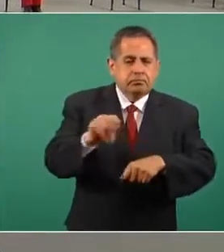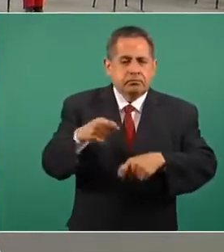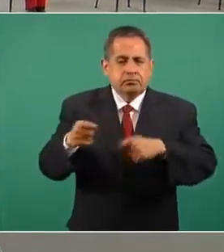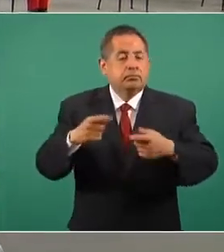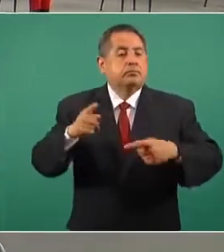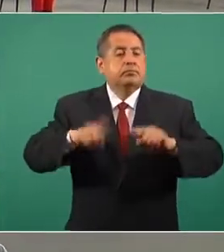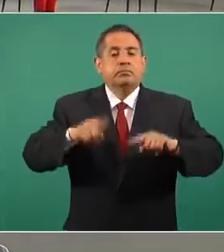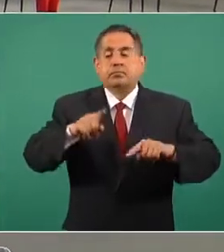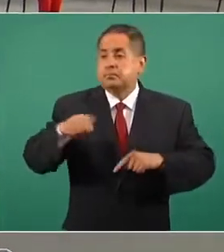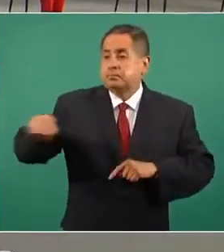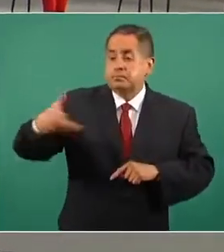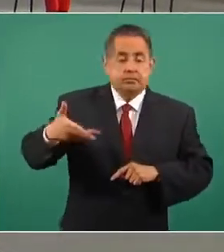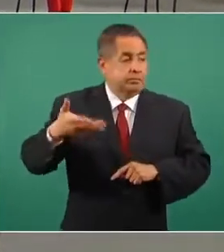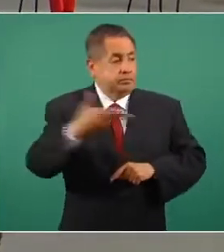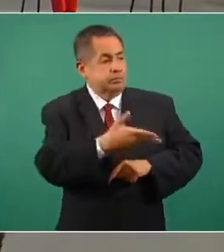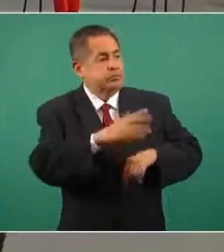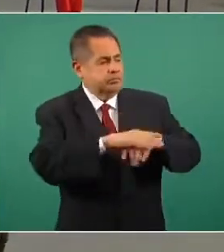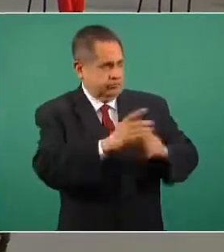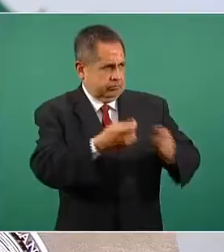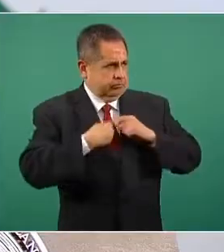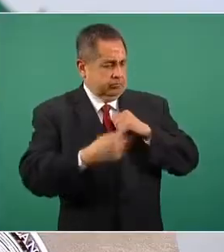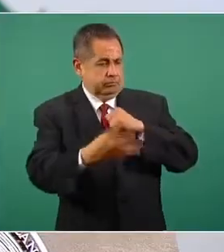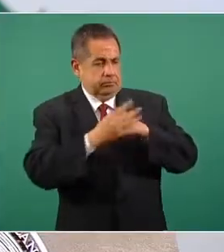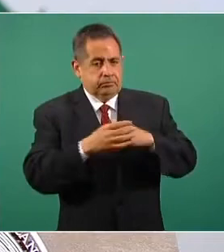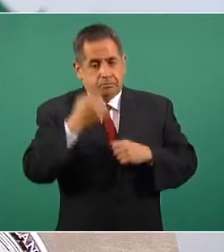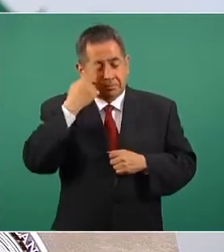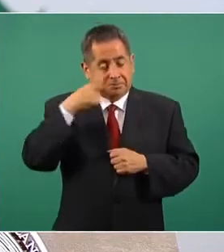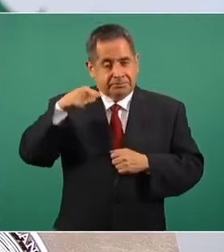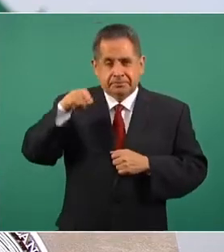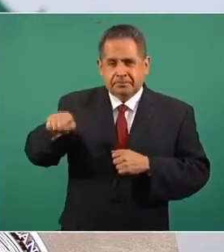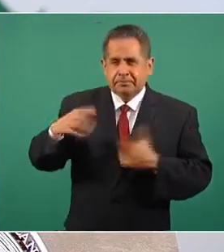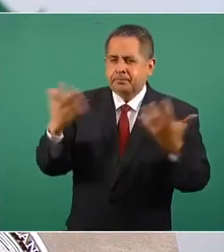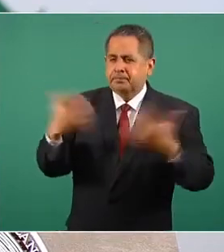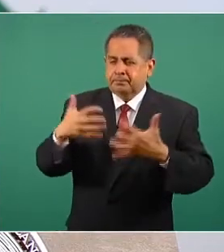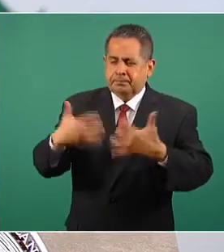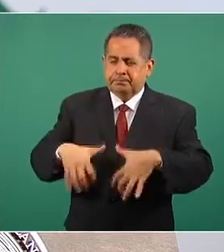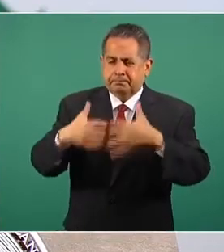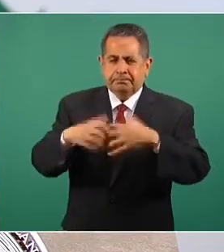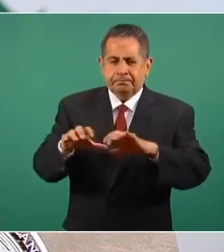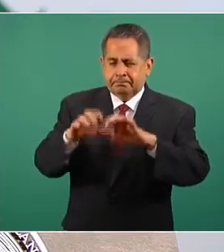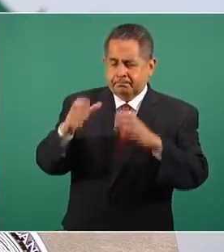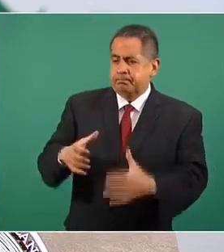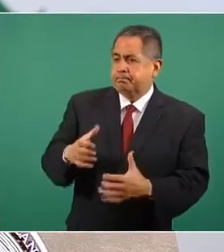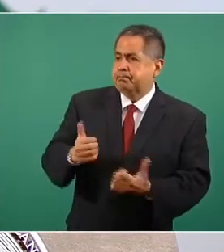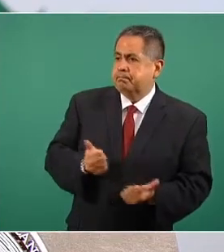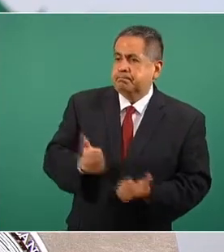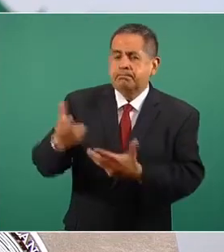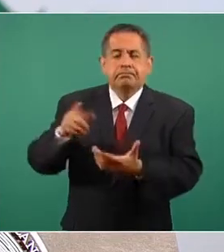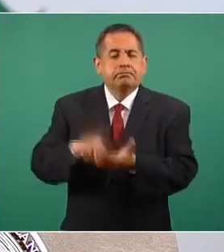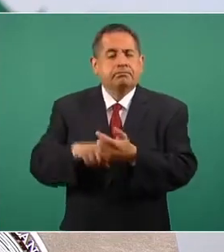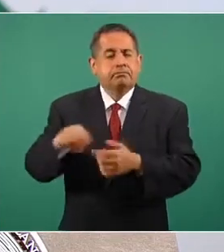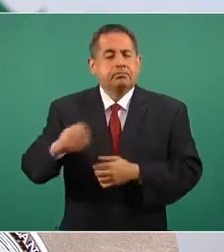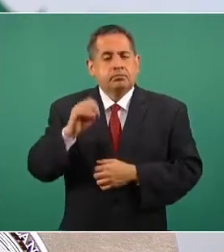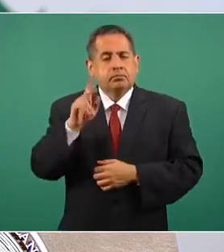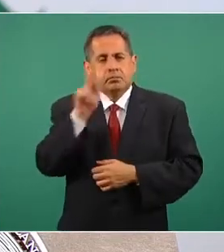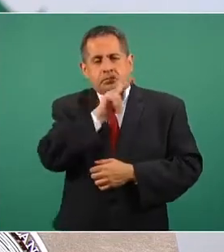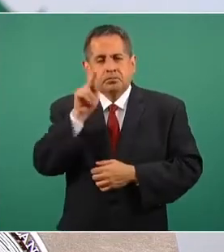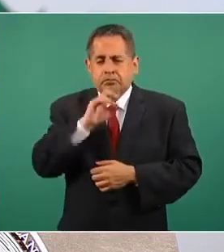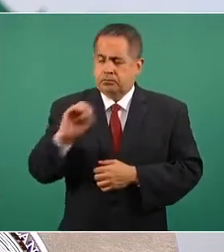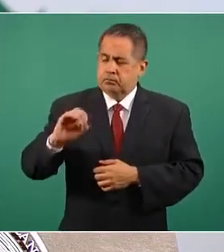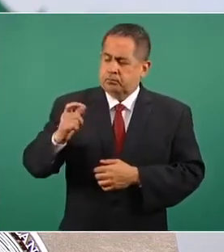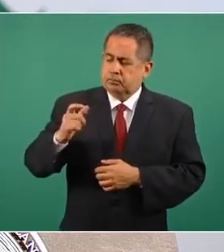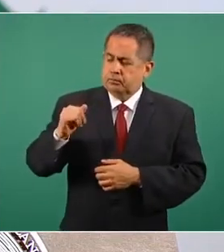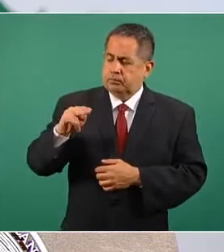registro sanitario que se requiere para la producción y distribución de oxígeno de uso